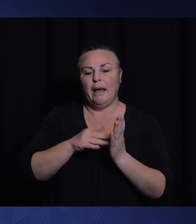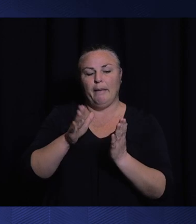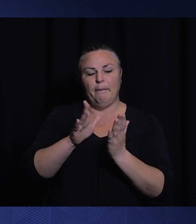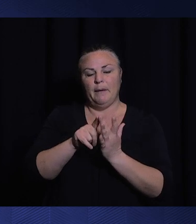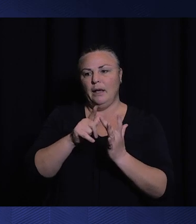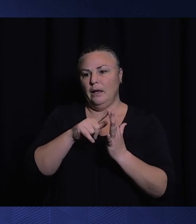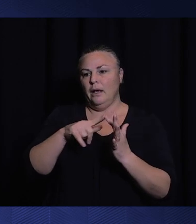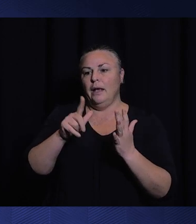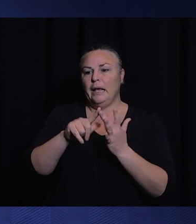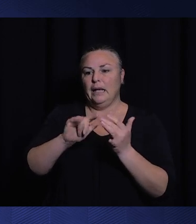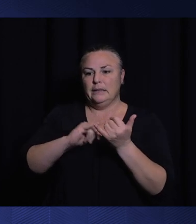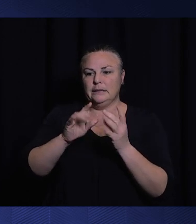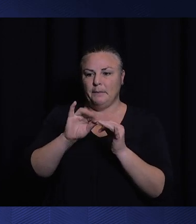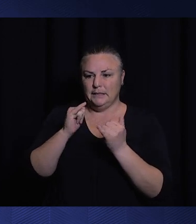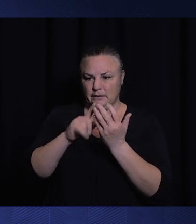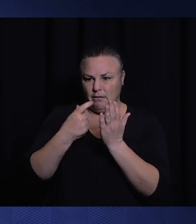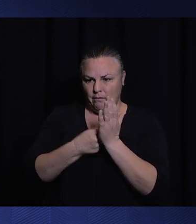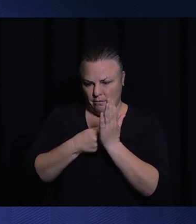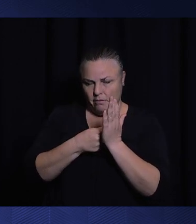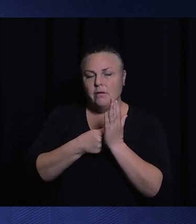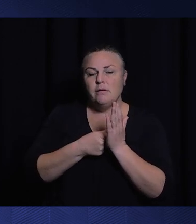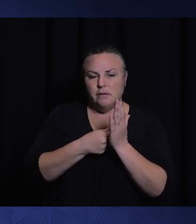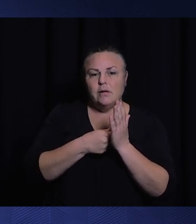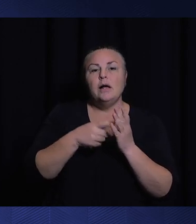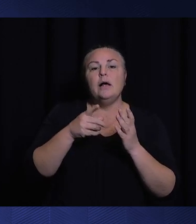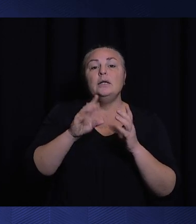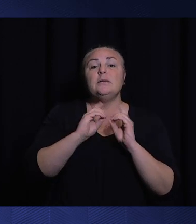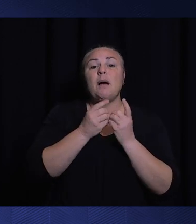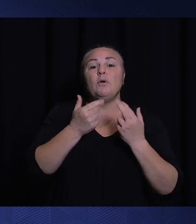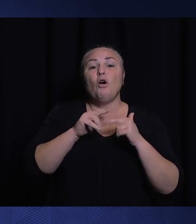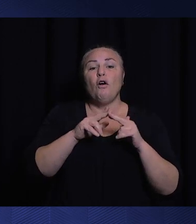Environment, Department of Foreign Affairs and Trade, Australia.